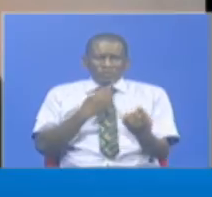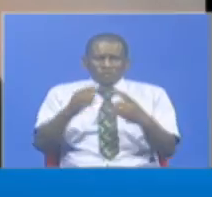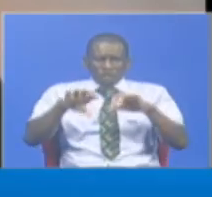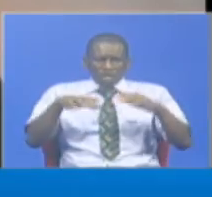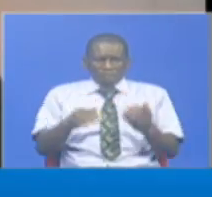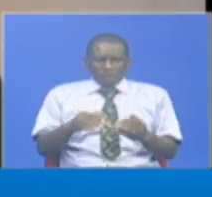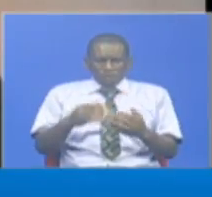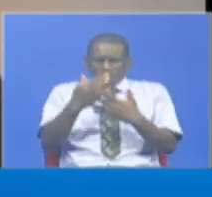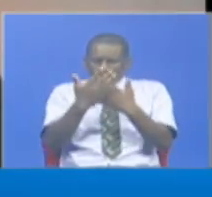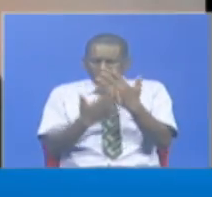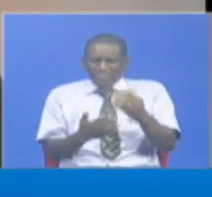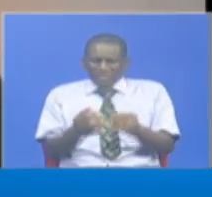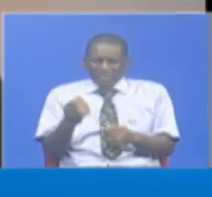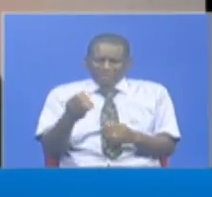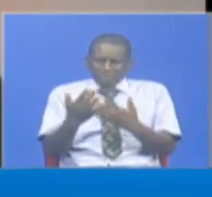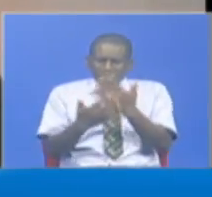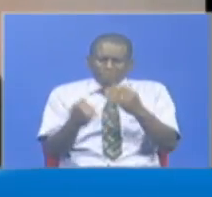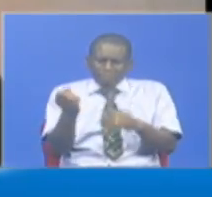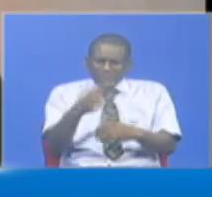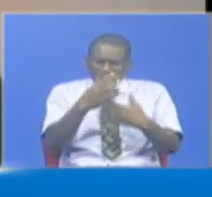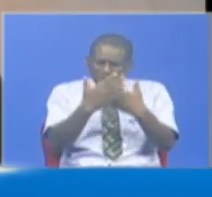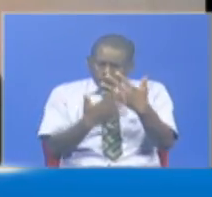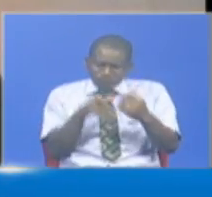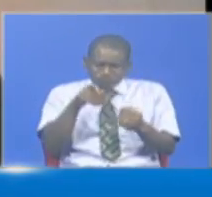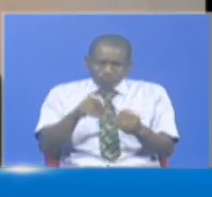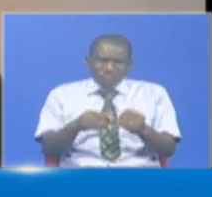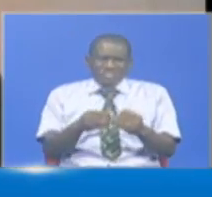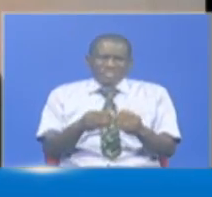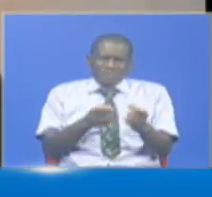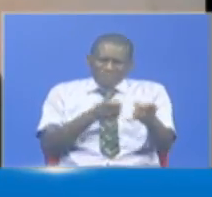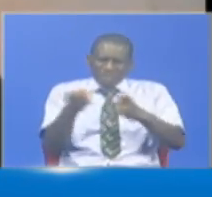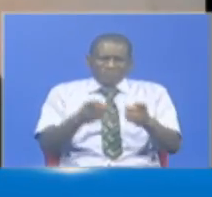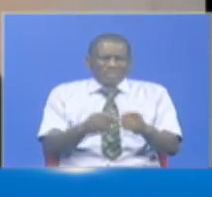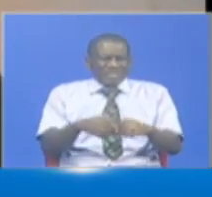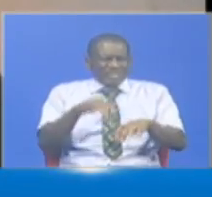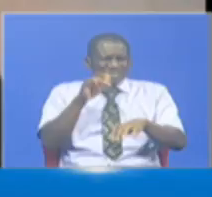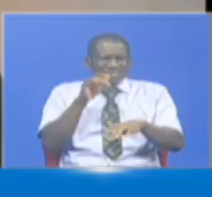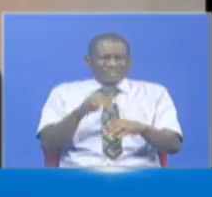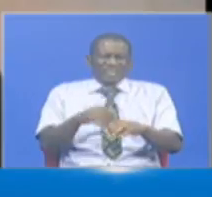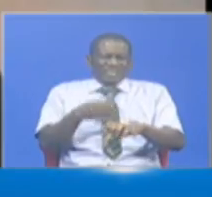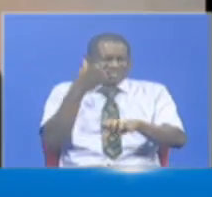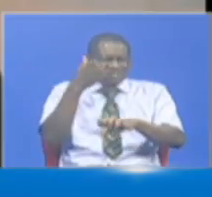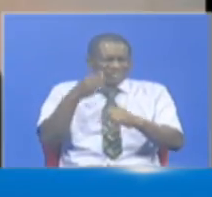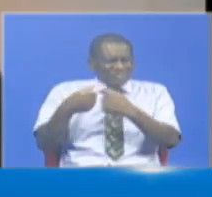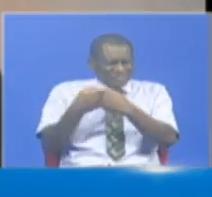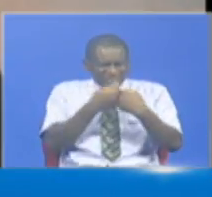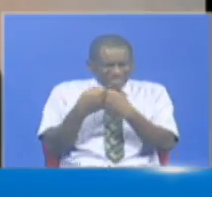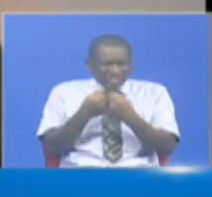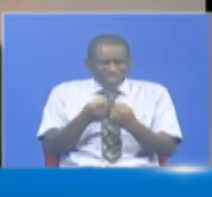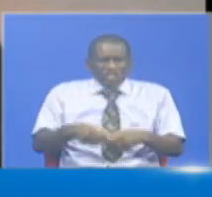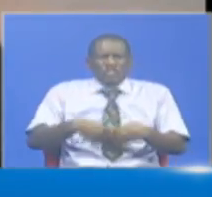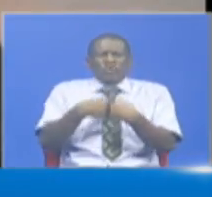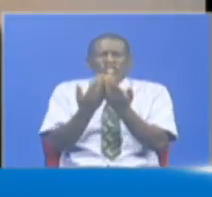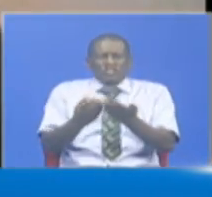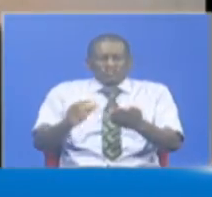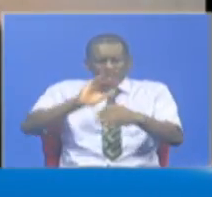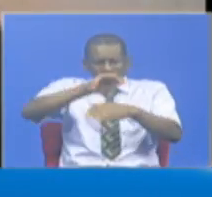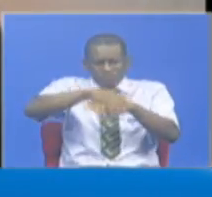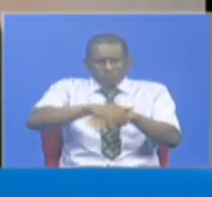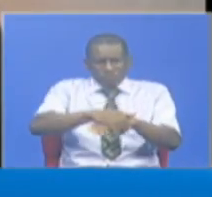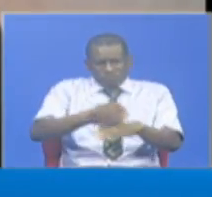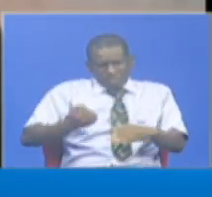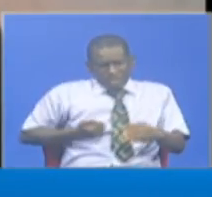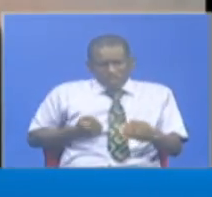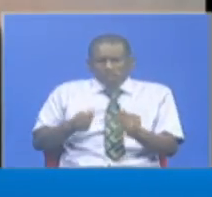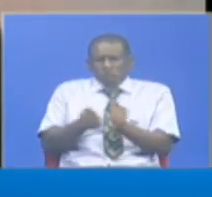menstrual health management, it's very, very tricky getting the dignity kits to the girls. With the lockdown and